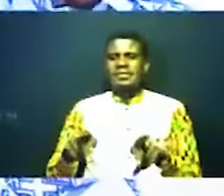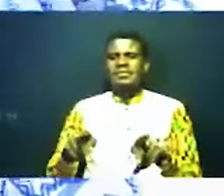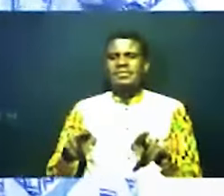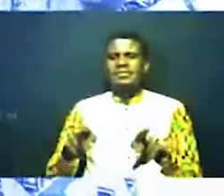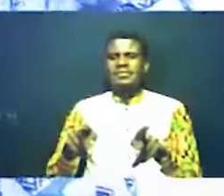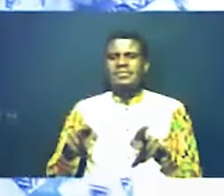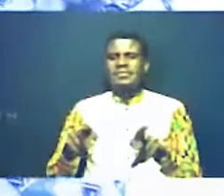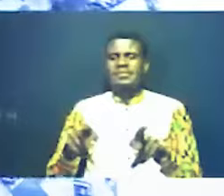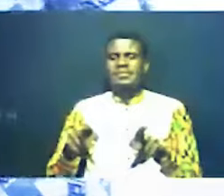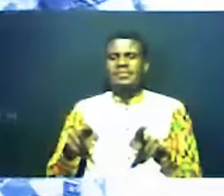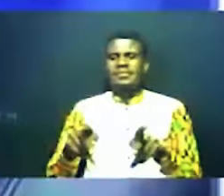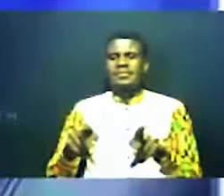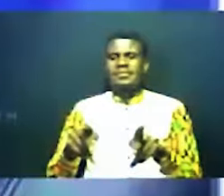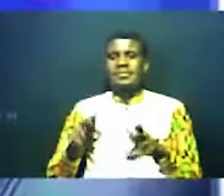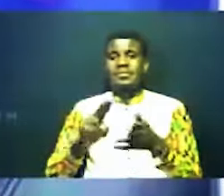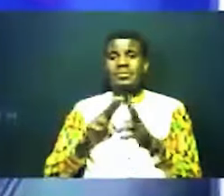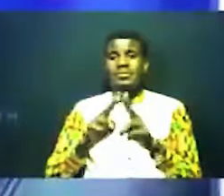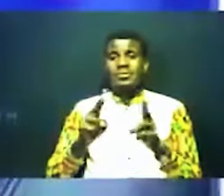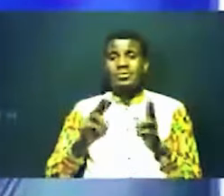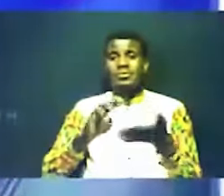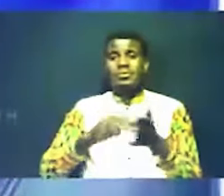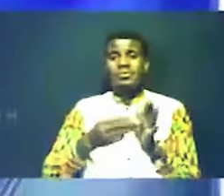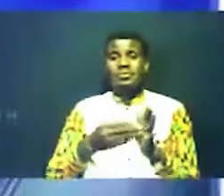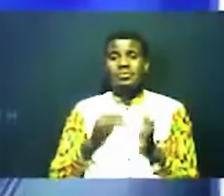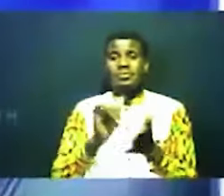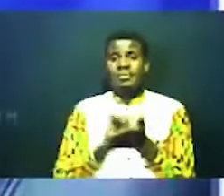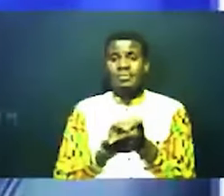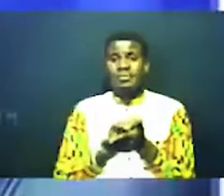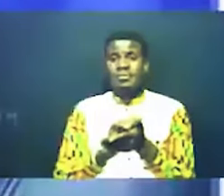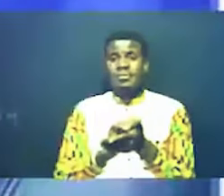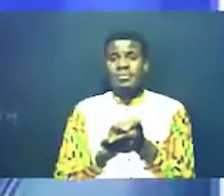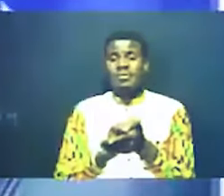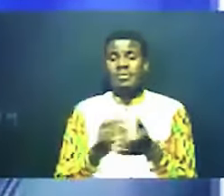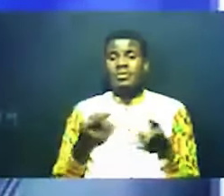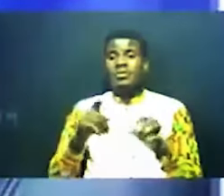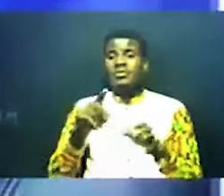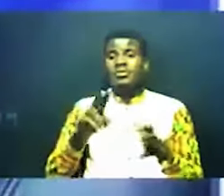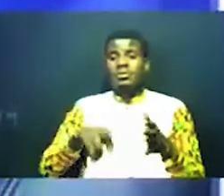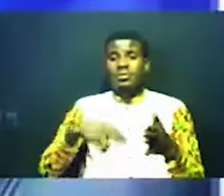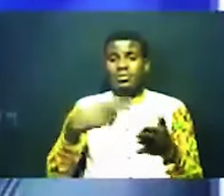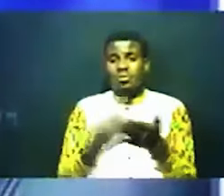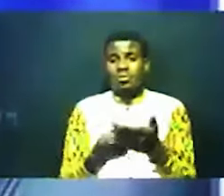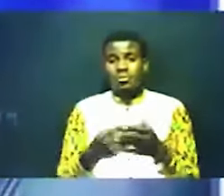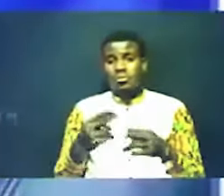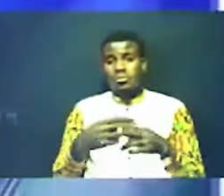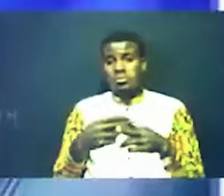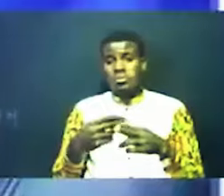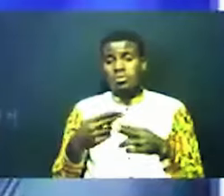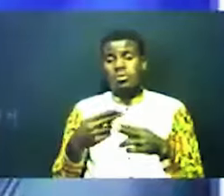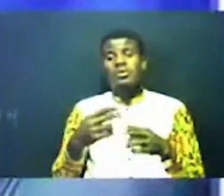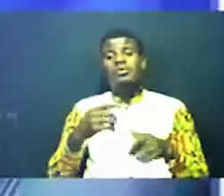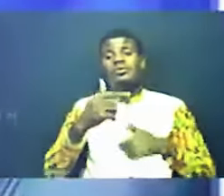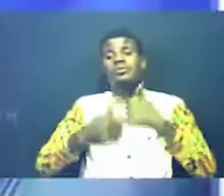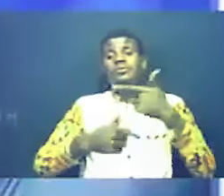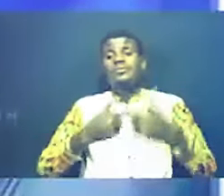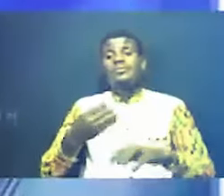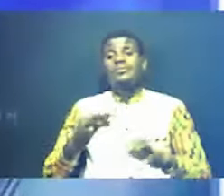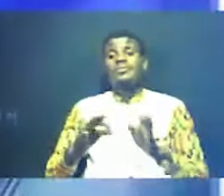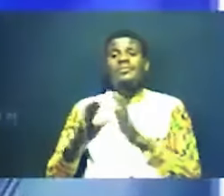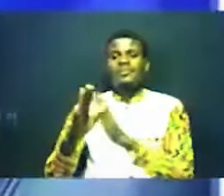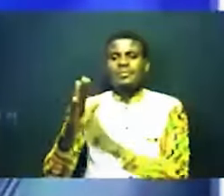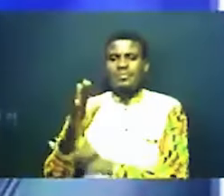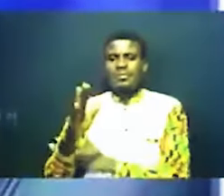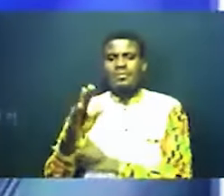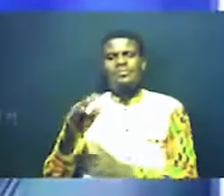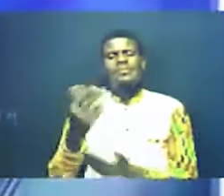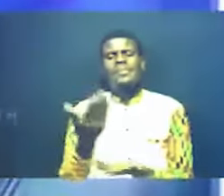eji obi a. So what does that mean? Ne chirenie. When we say falling short of the grace of God. Hebrews 3